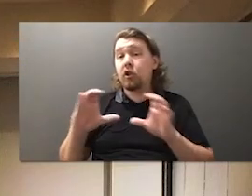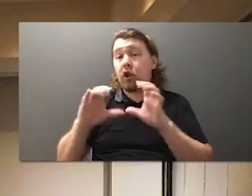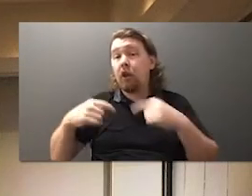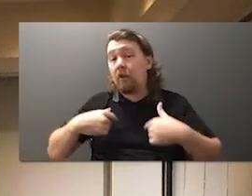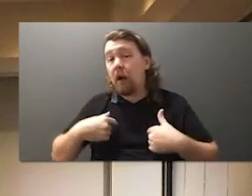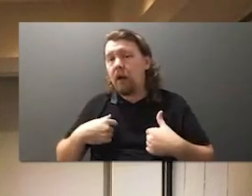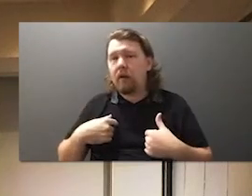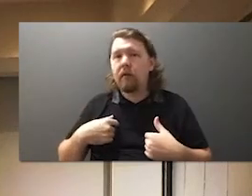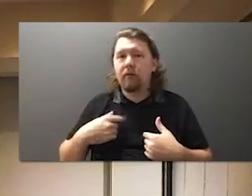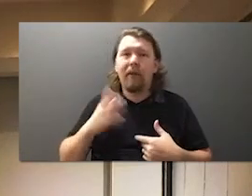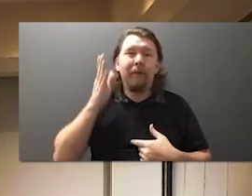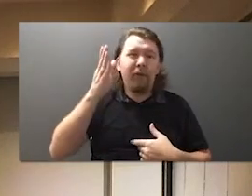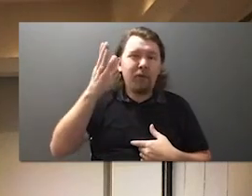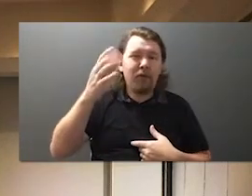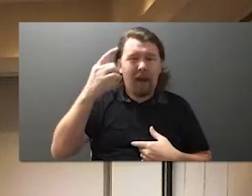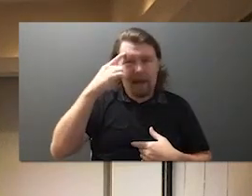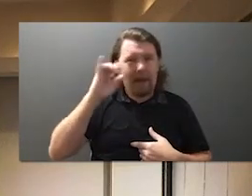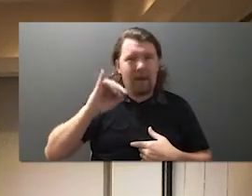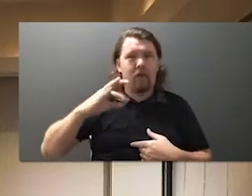that note.